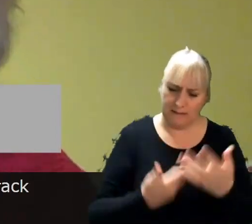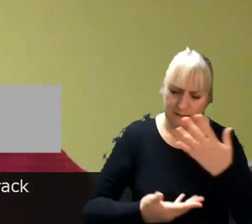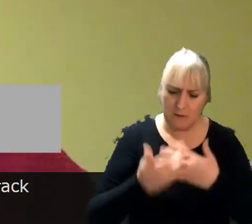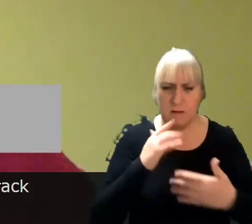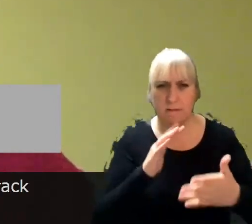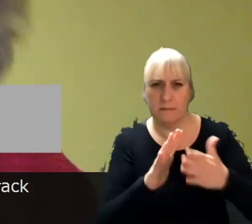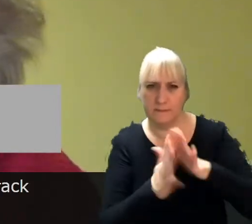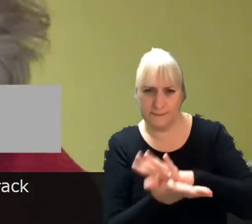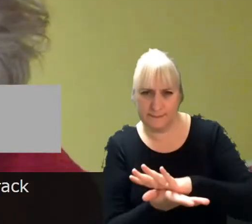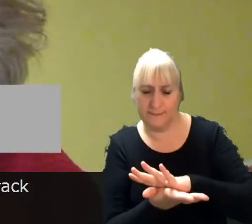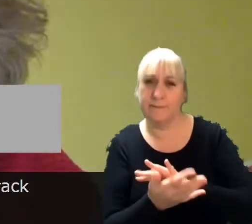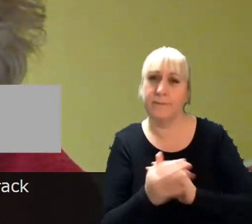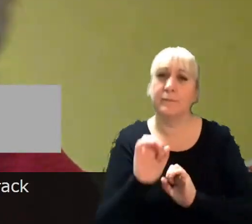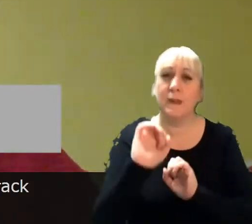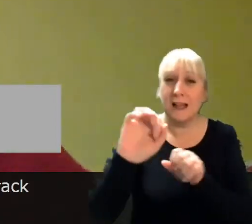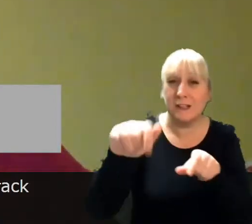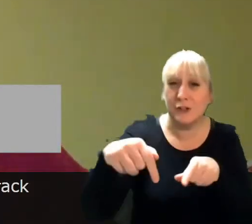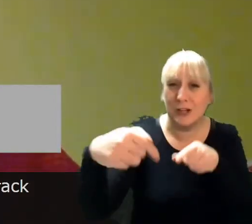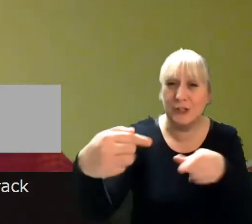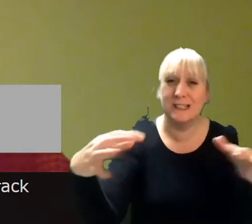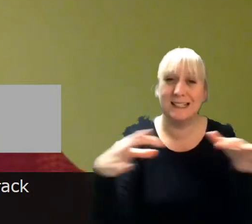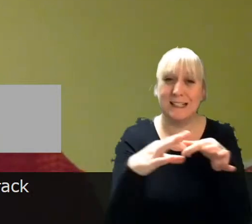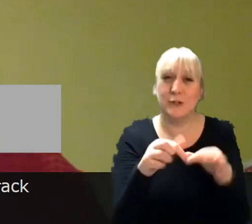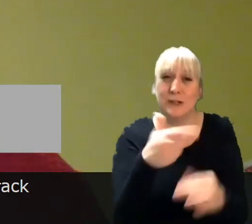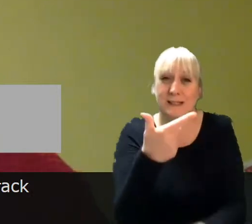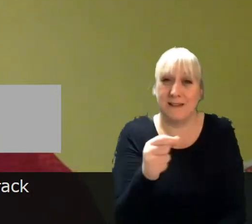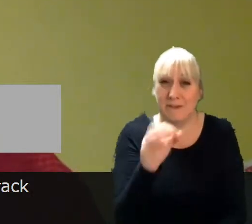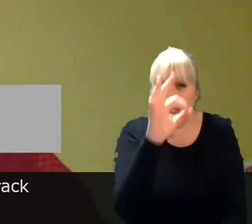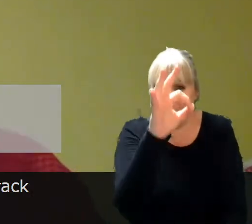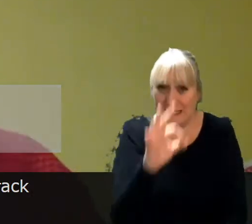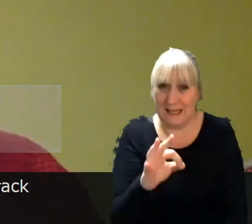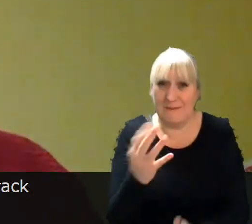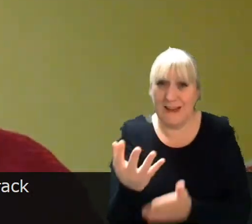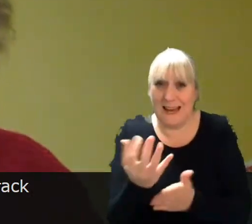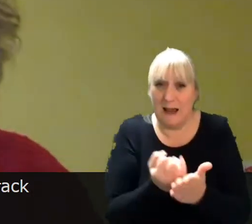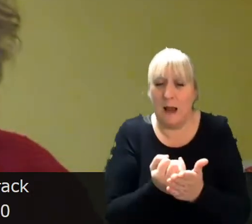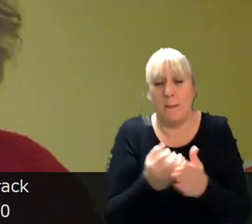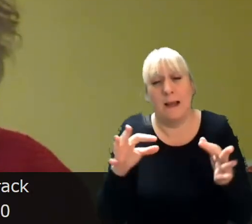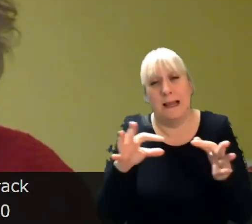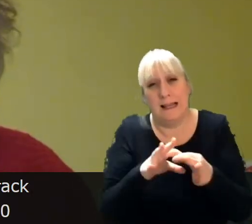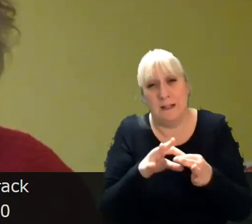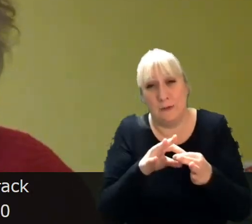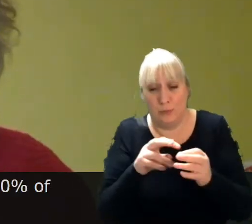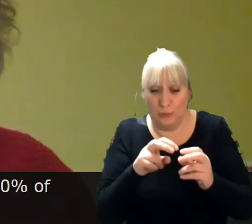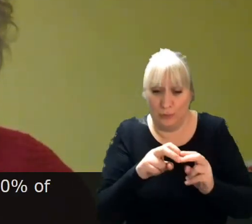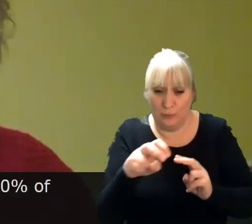because 70% of the income comes from fares, and during the COVID crisis,